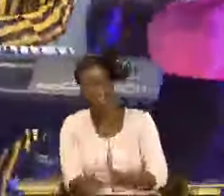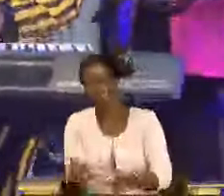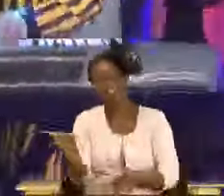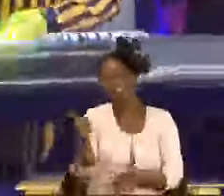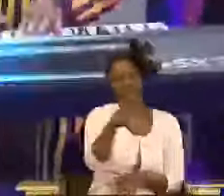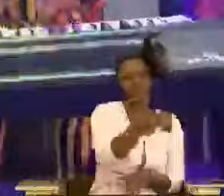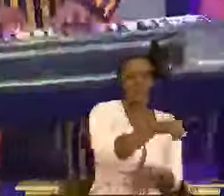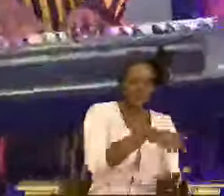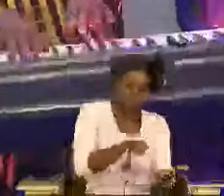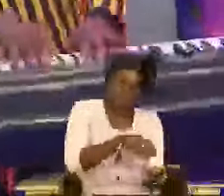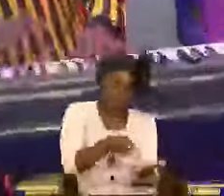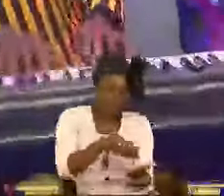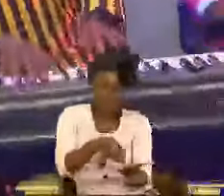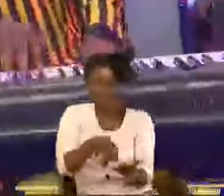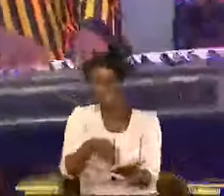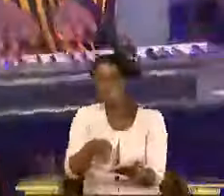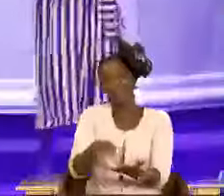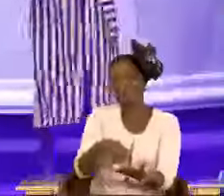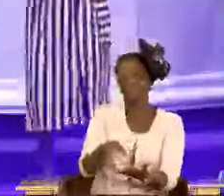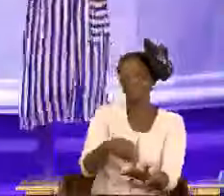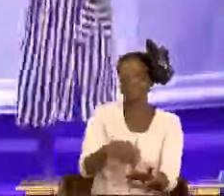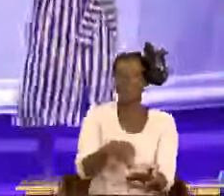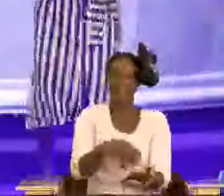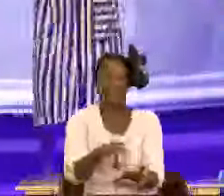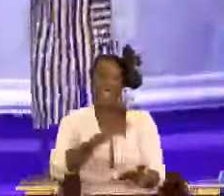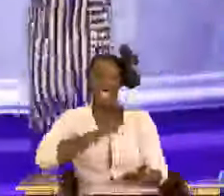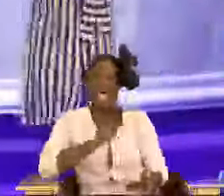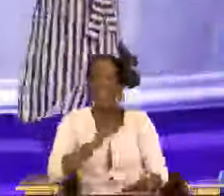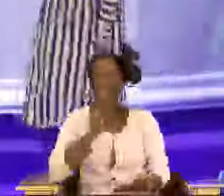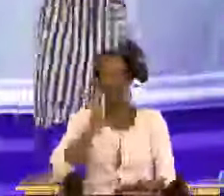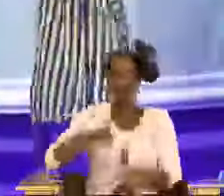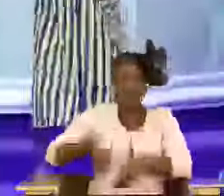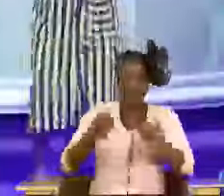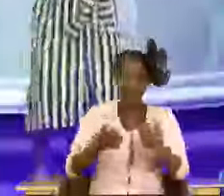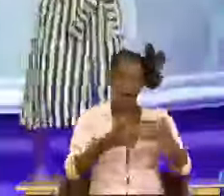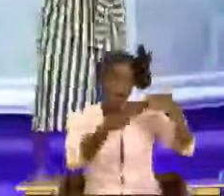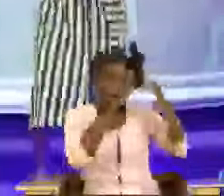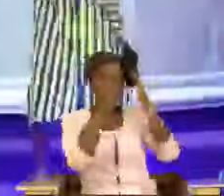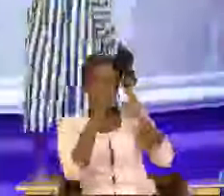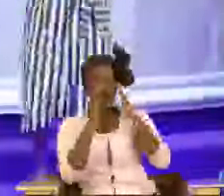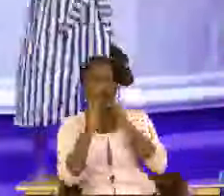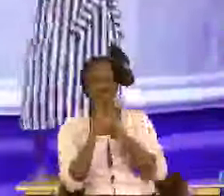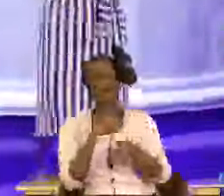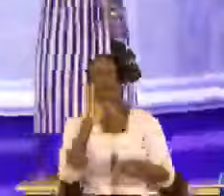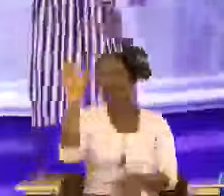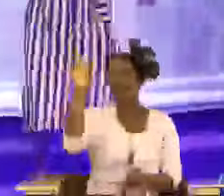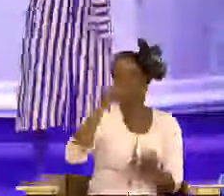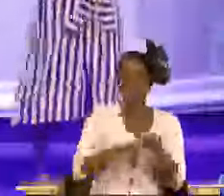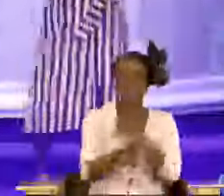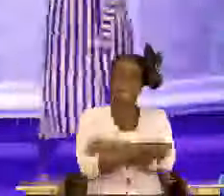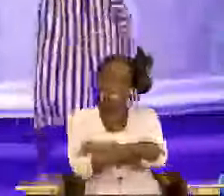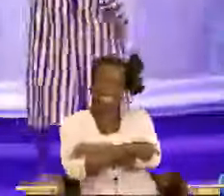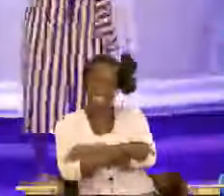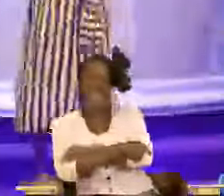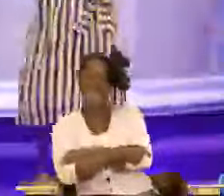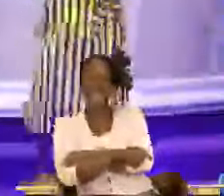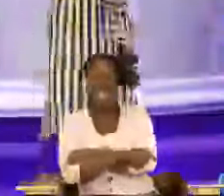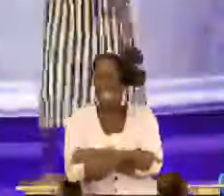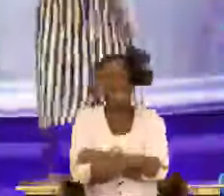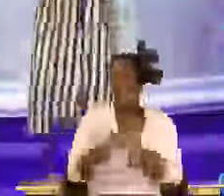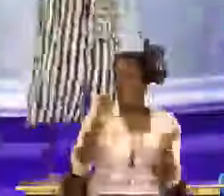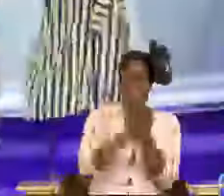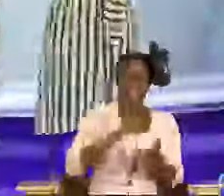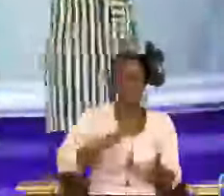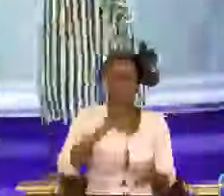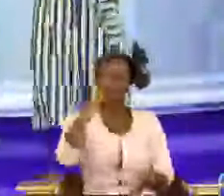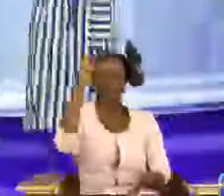you say I come before you today there only one that I've come to say